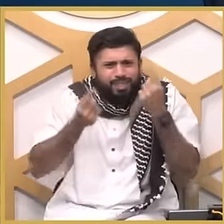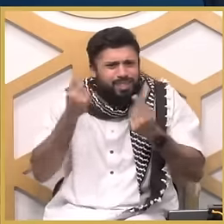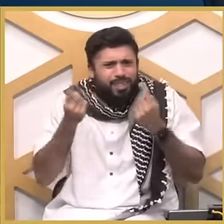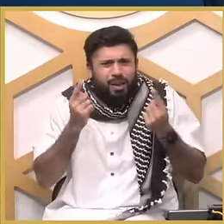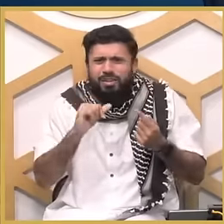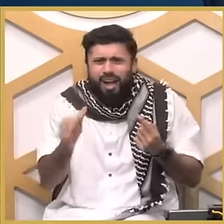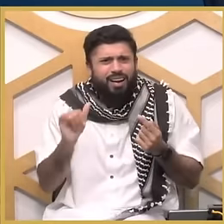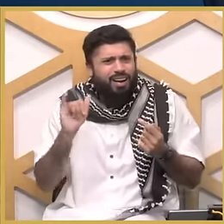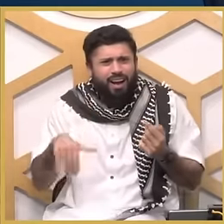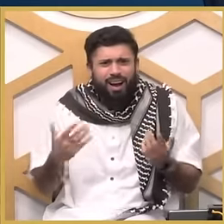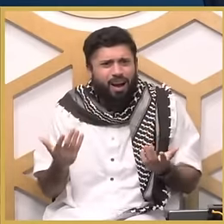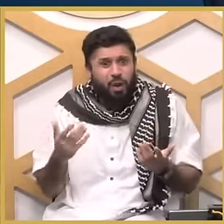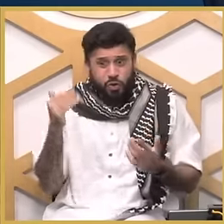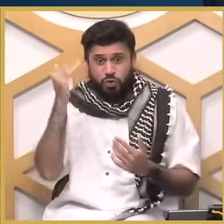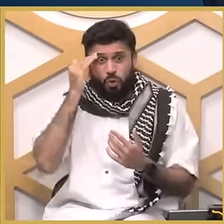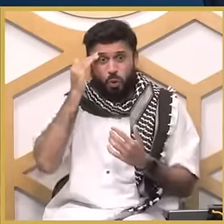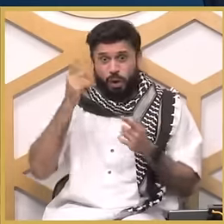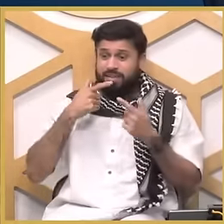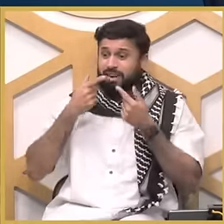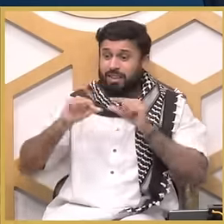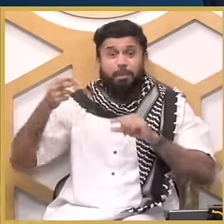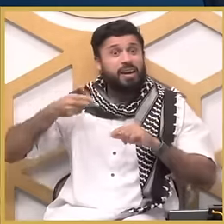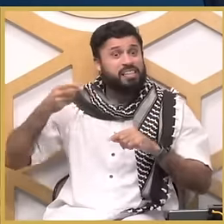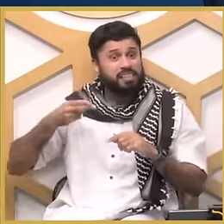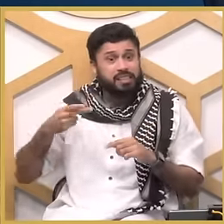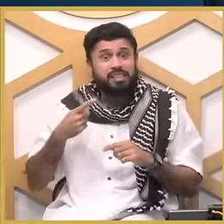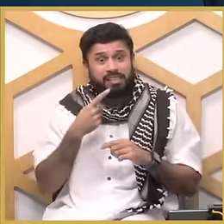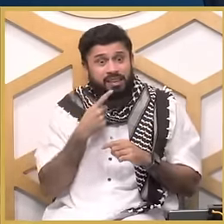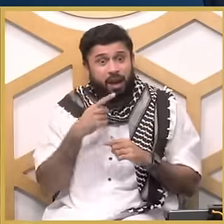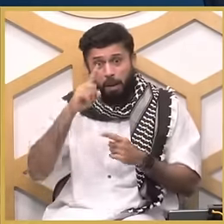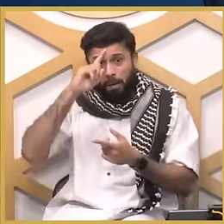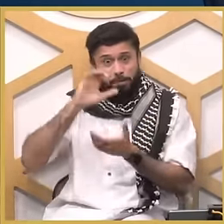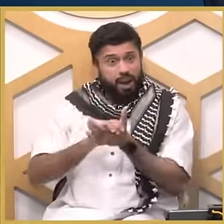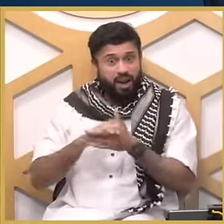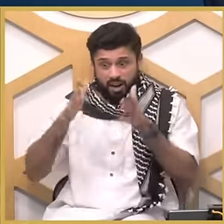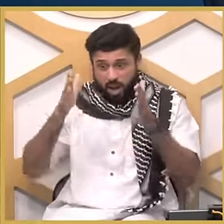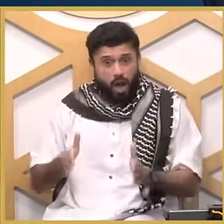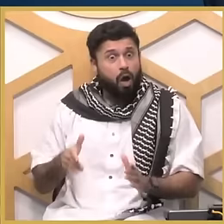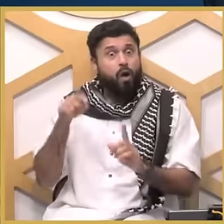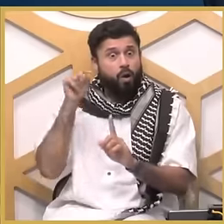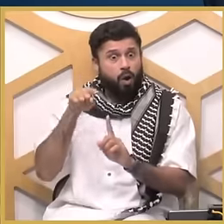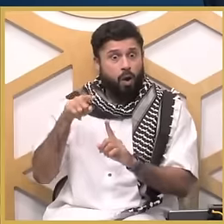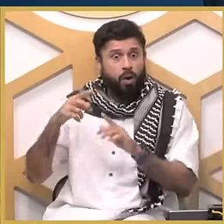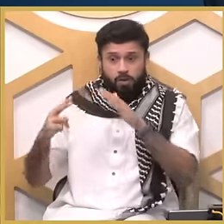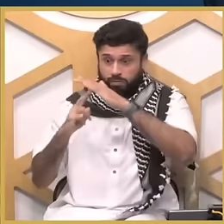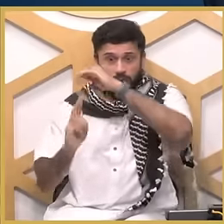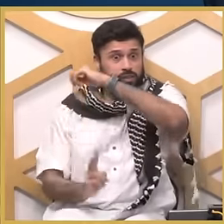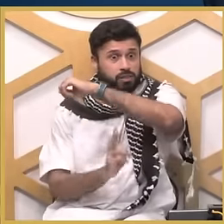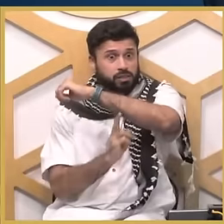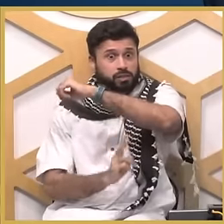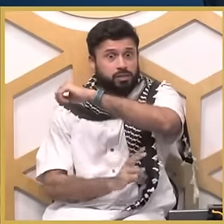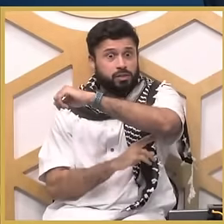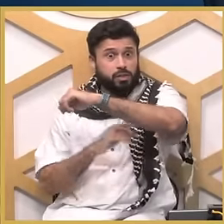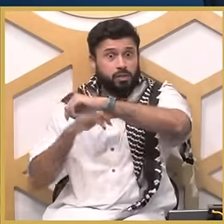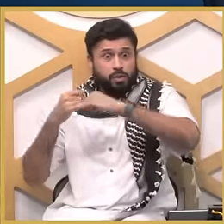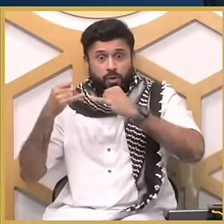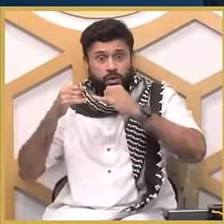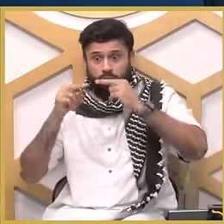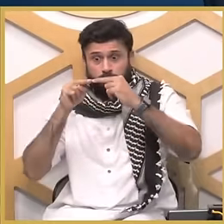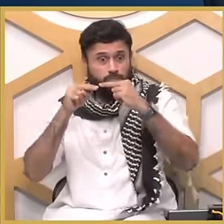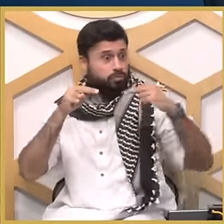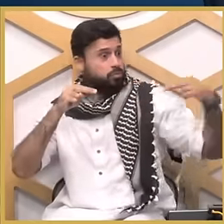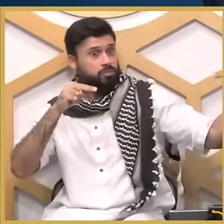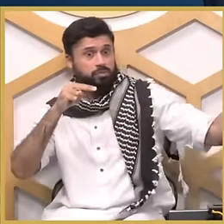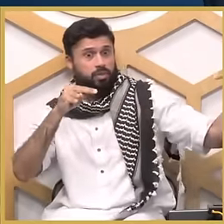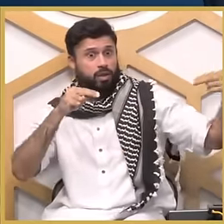over the bridge over Jahannam, and they meet on the other side, they start looking at each other, just, hey, we're missing this person and that person. And they ask